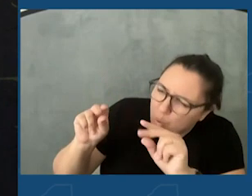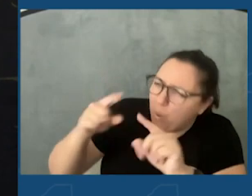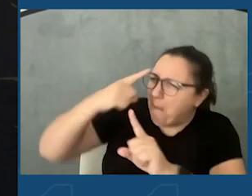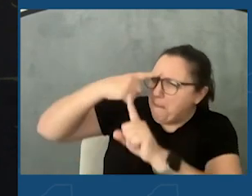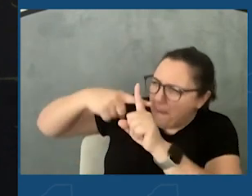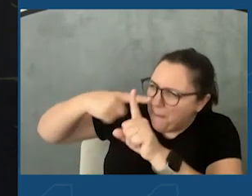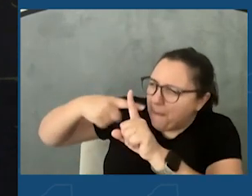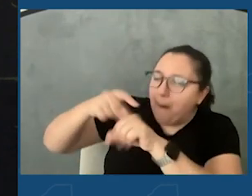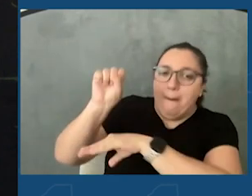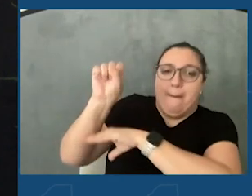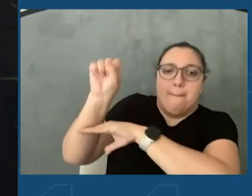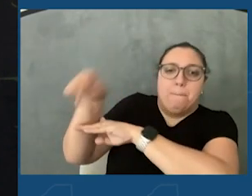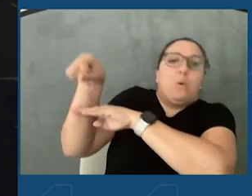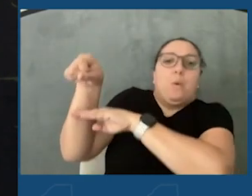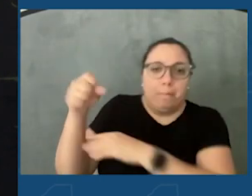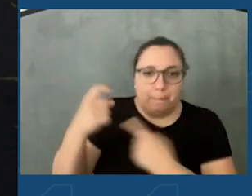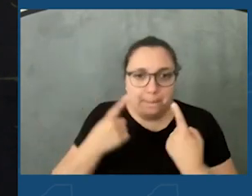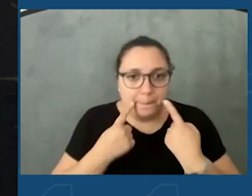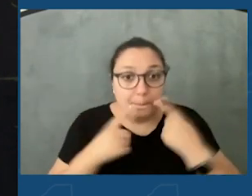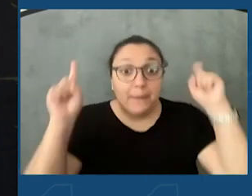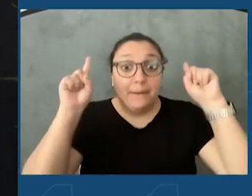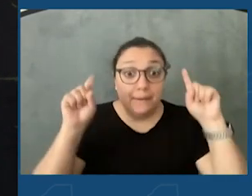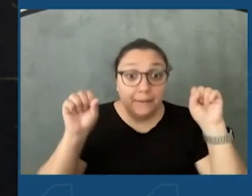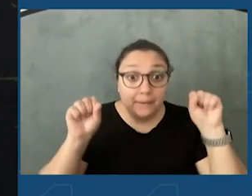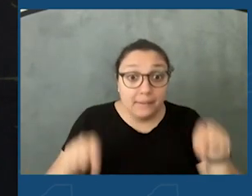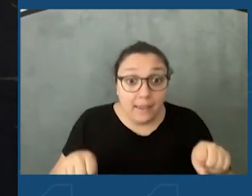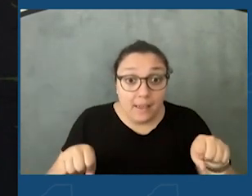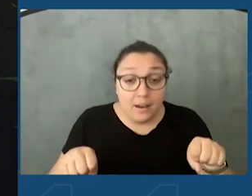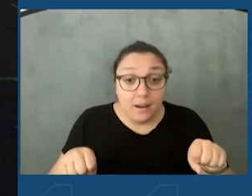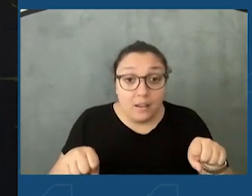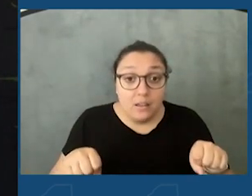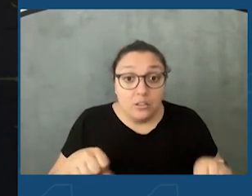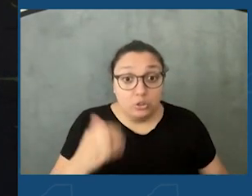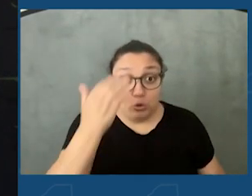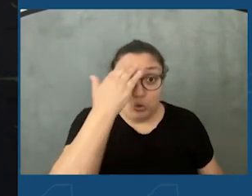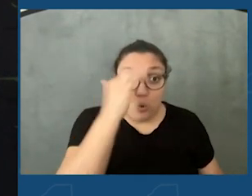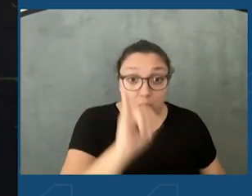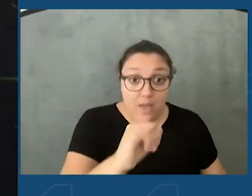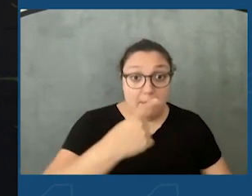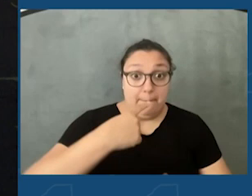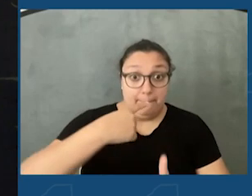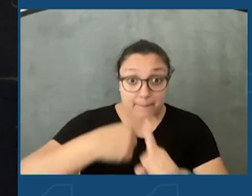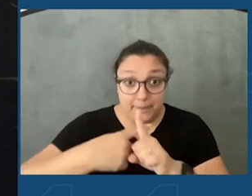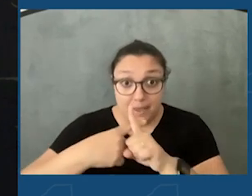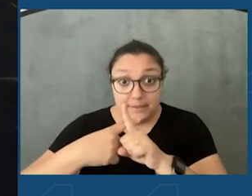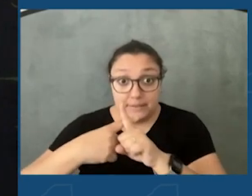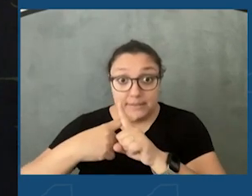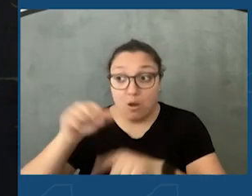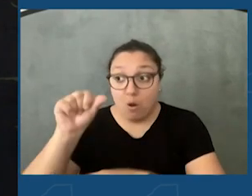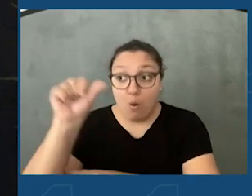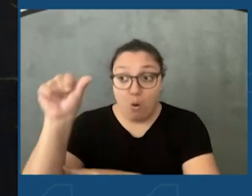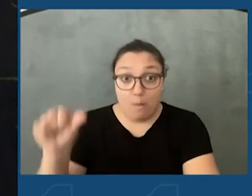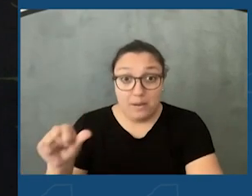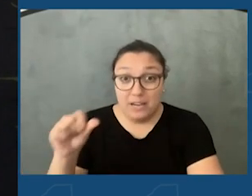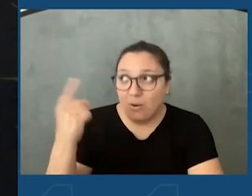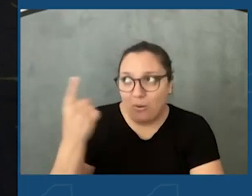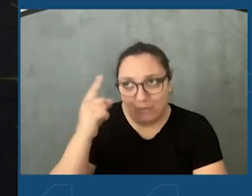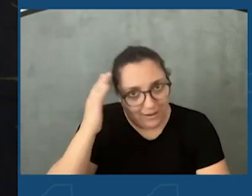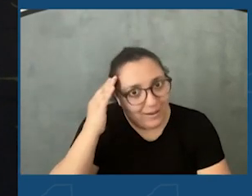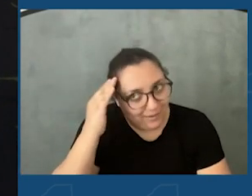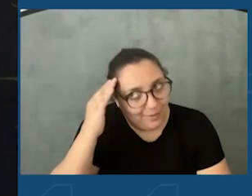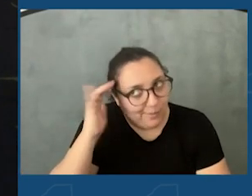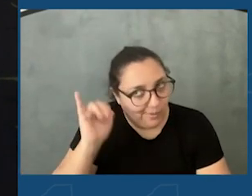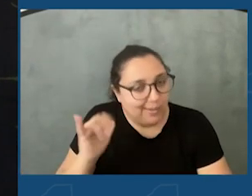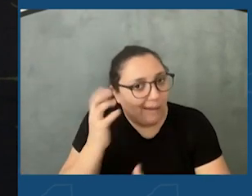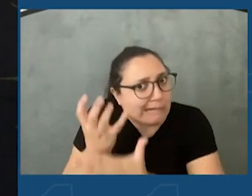that, and knowing the power of money from Albany, which when I was a local official, we were always begging for money from Albany. So I know what it's like to be on that